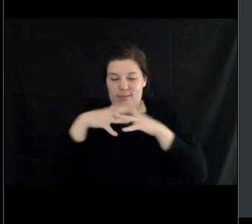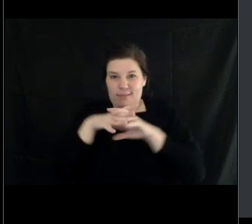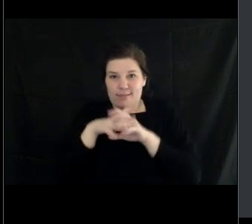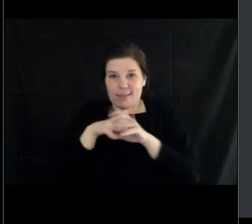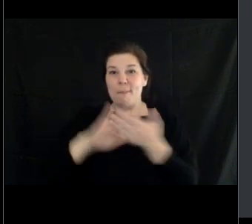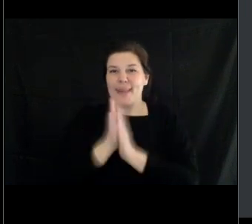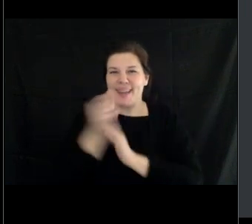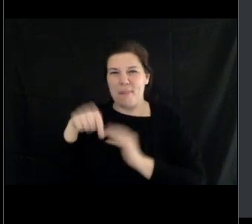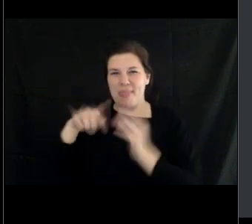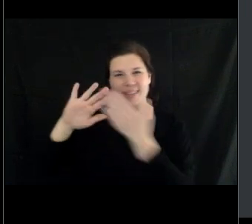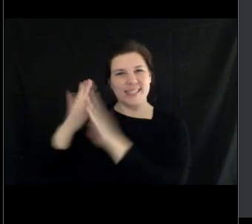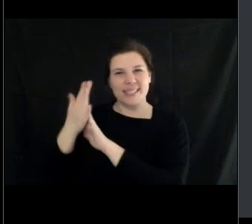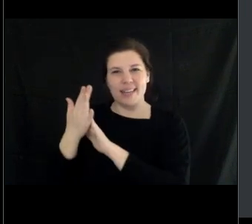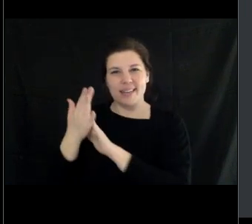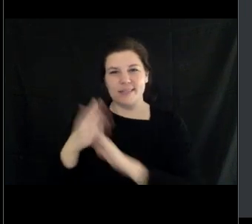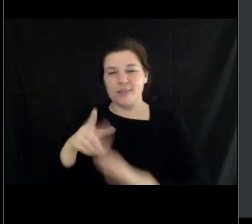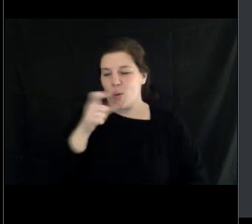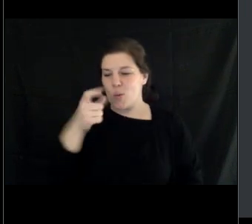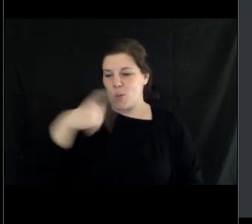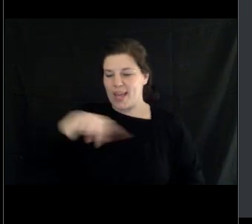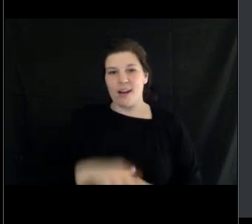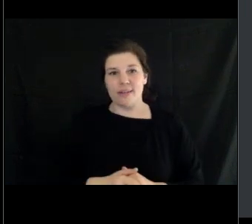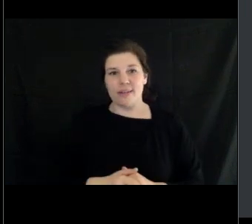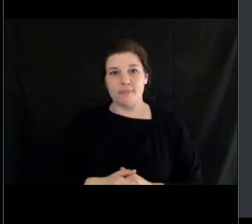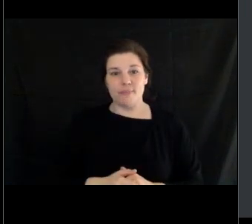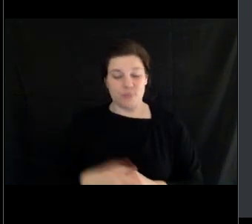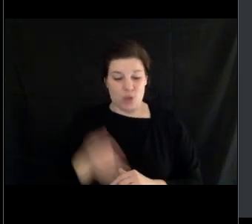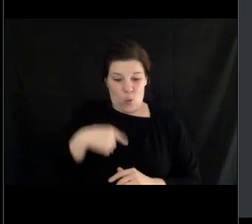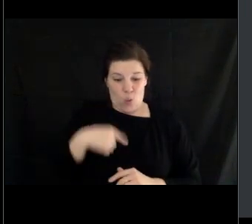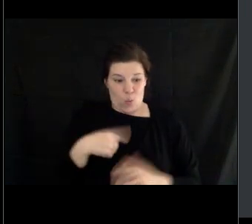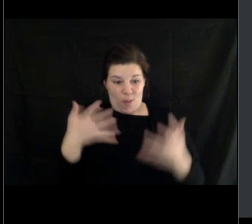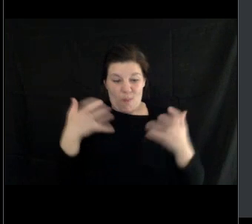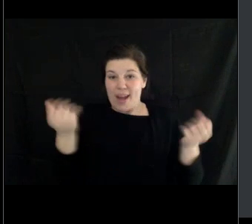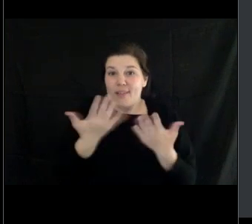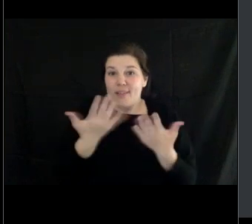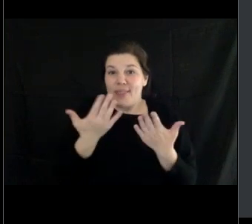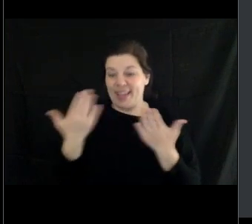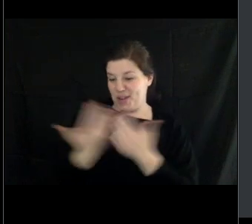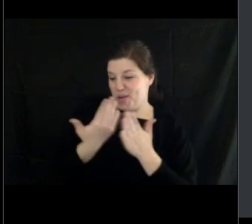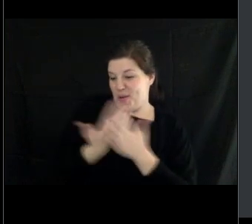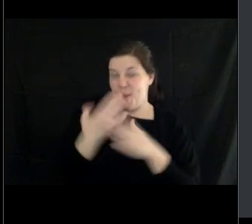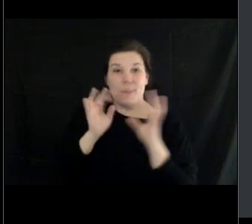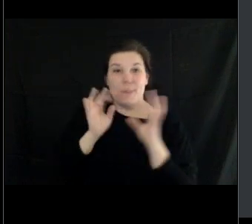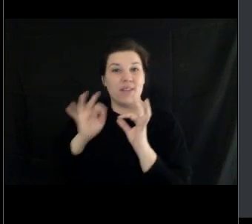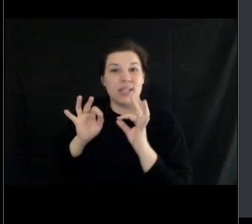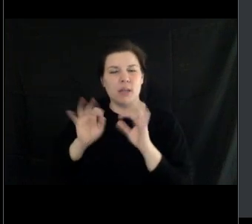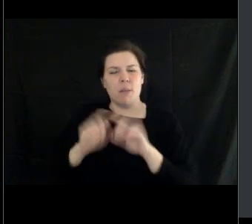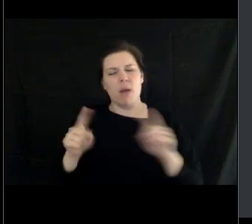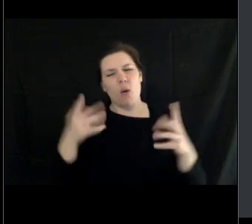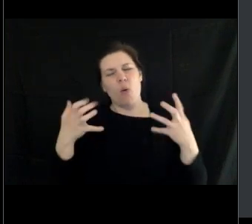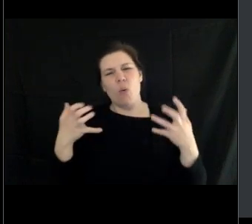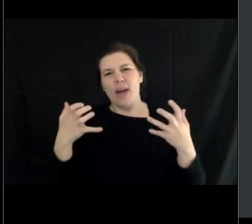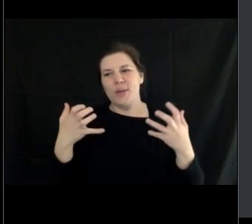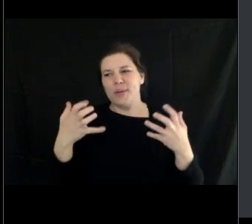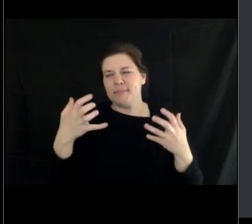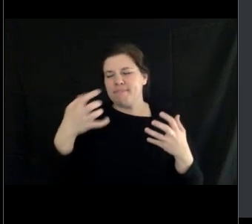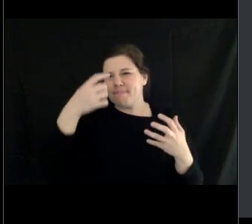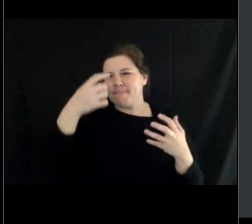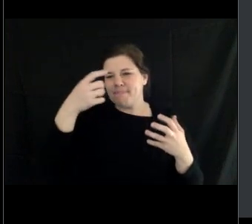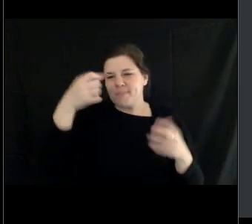our rush to create everything shiny and new, care should be taken that we do not forget who we are